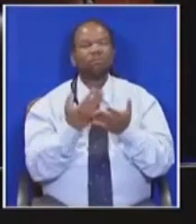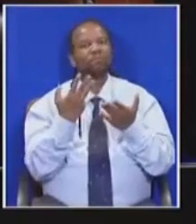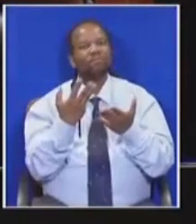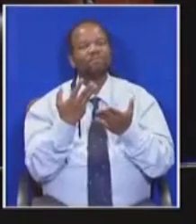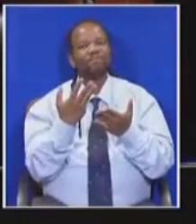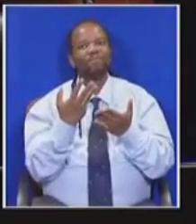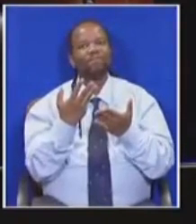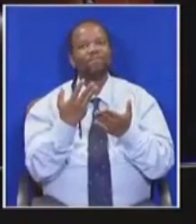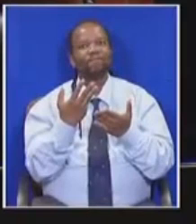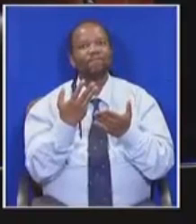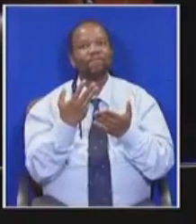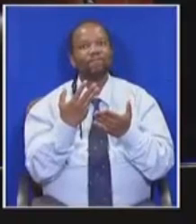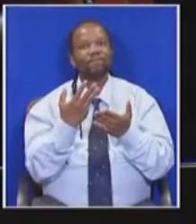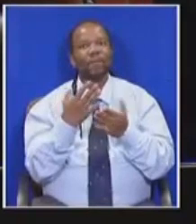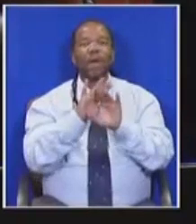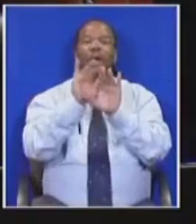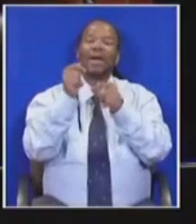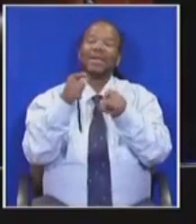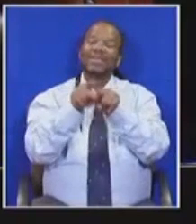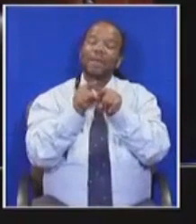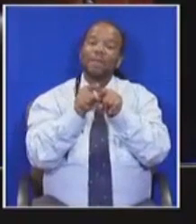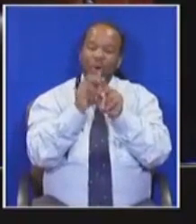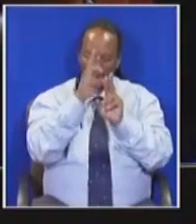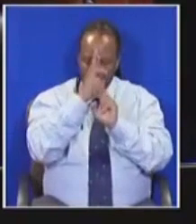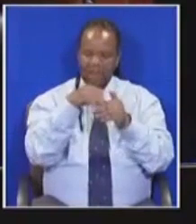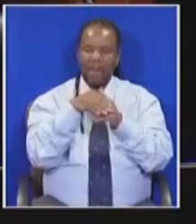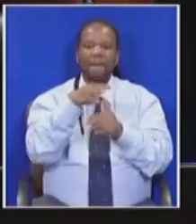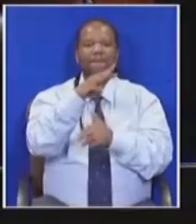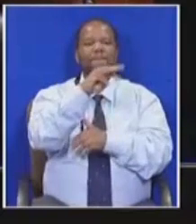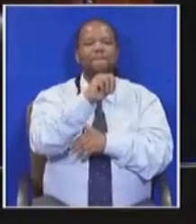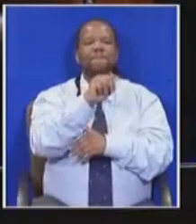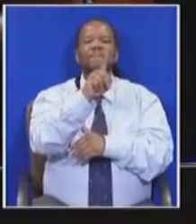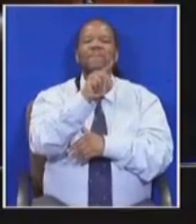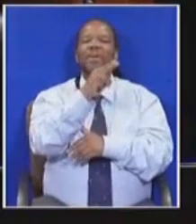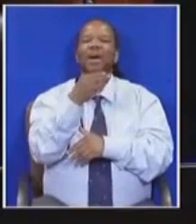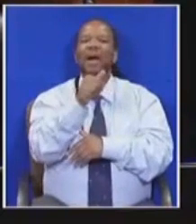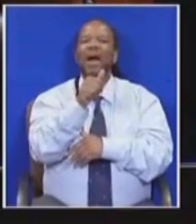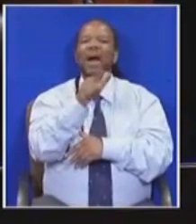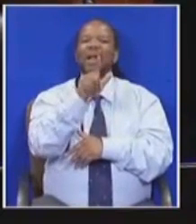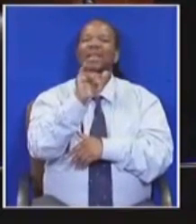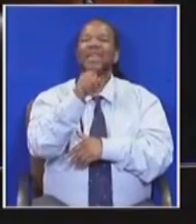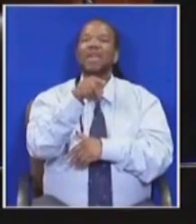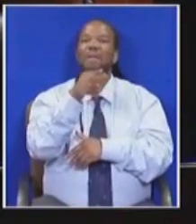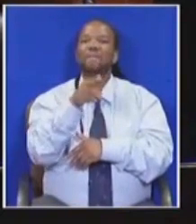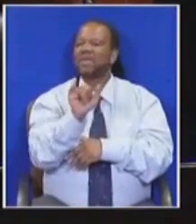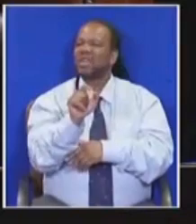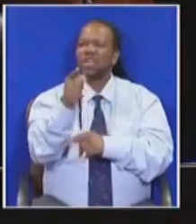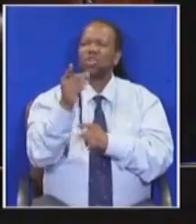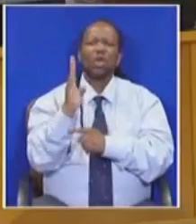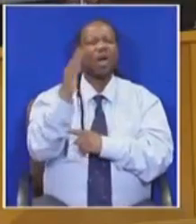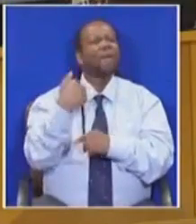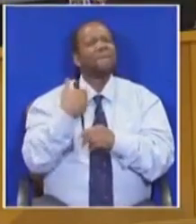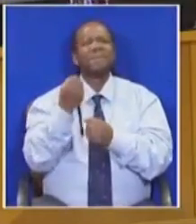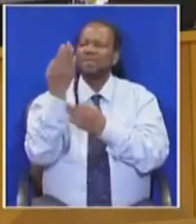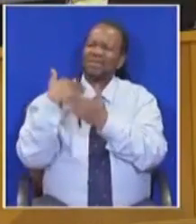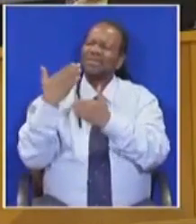including Honorable Mkhalipi. But Speaker, I what am must not we do? recognizing you, But we Honorable have member. our hand up,